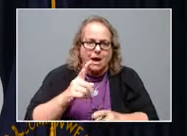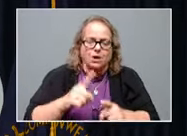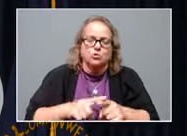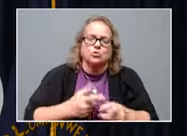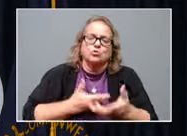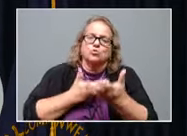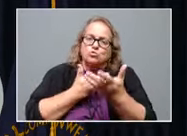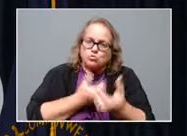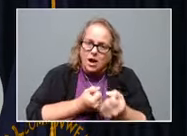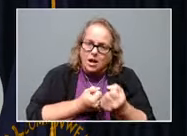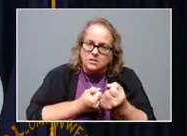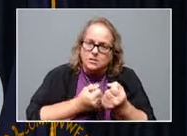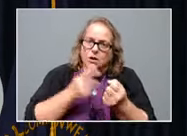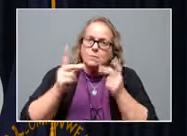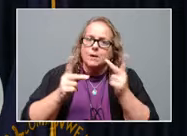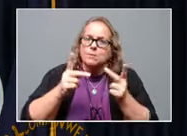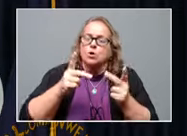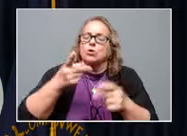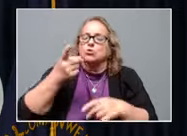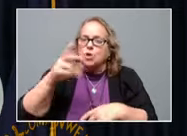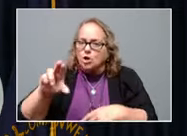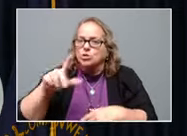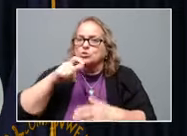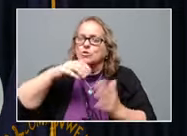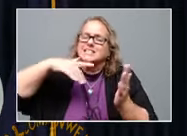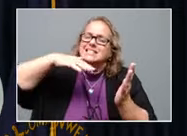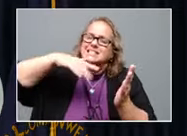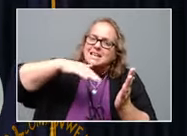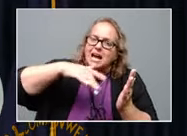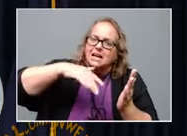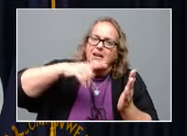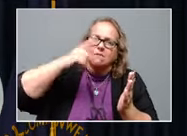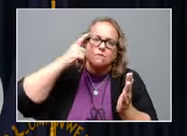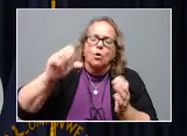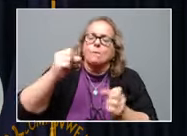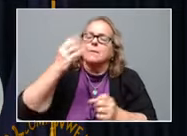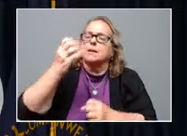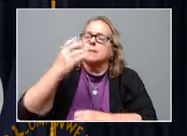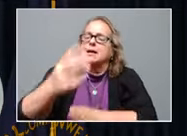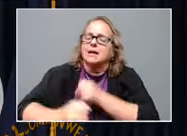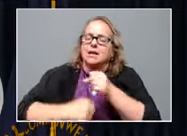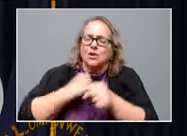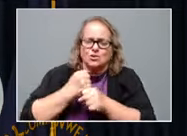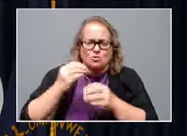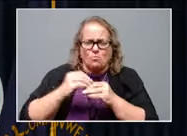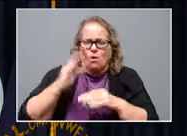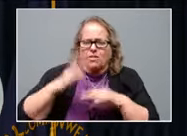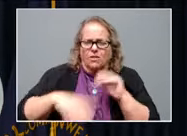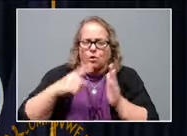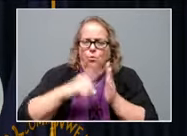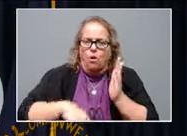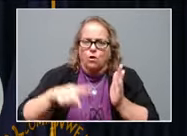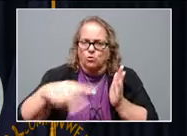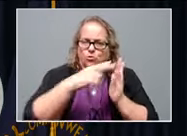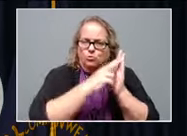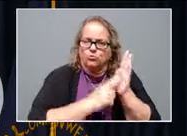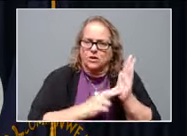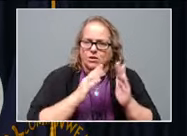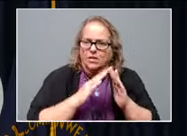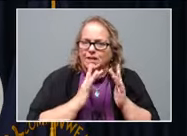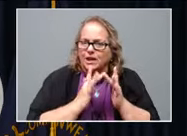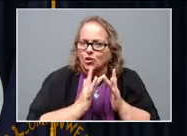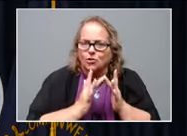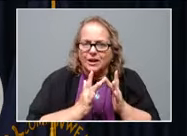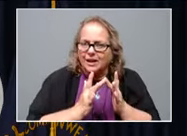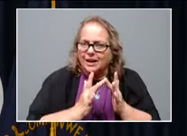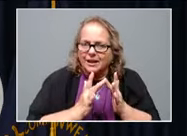something for decades more than what we read that day on the internet. And I think it could be very concerning if people stop